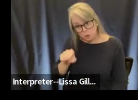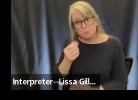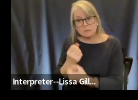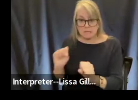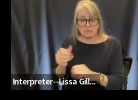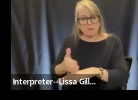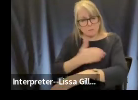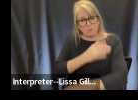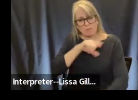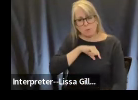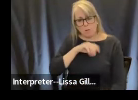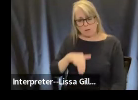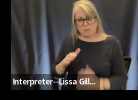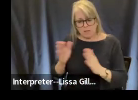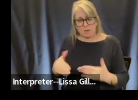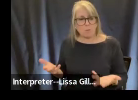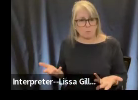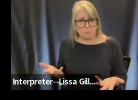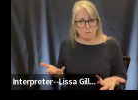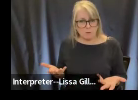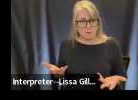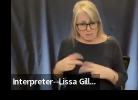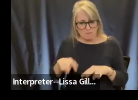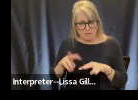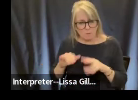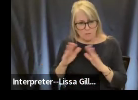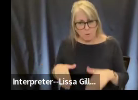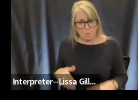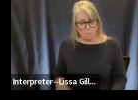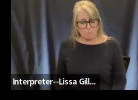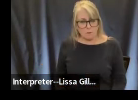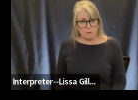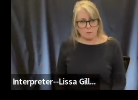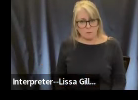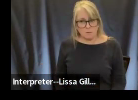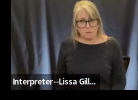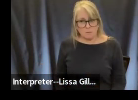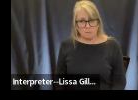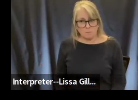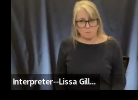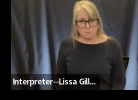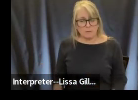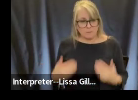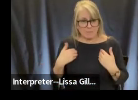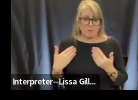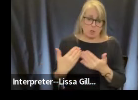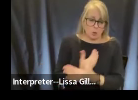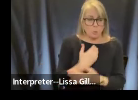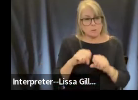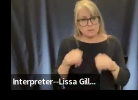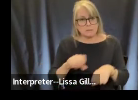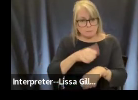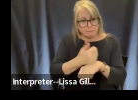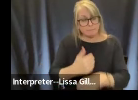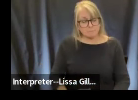the quality of that home, that the value of that home for them to have those, you know, newer systems in